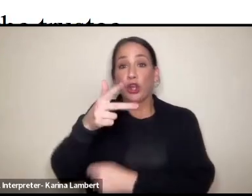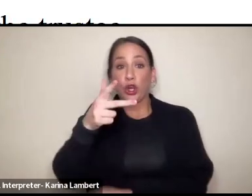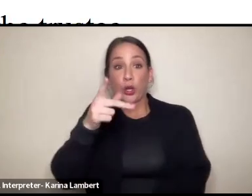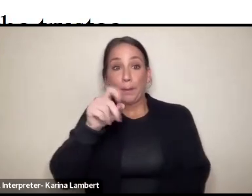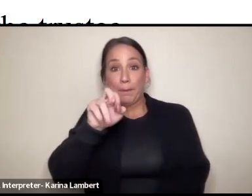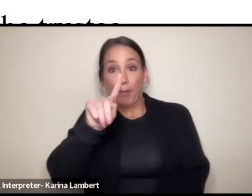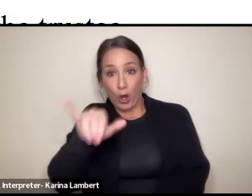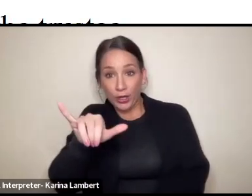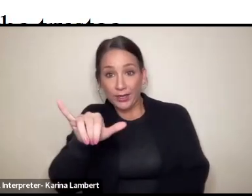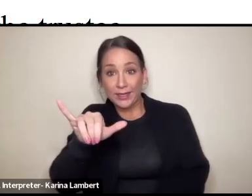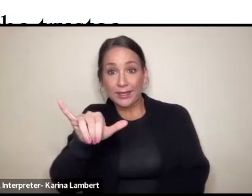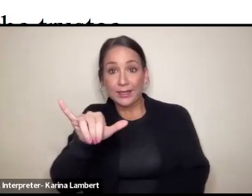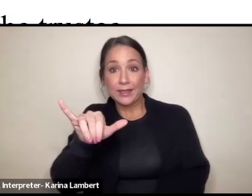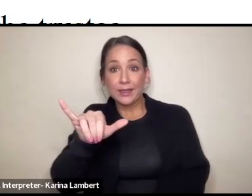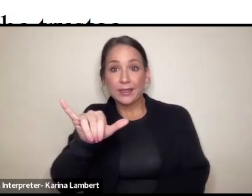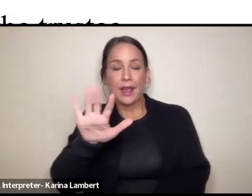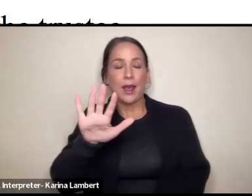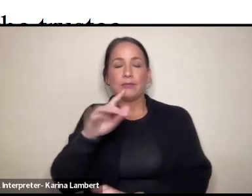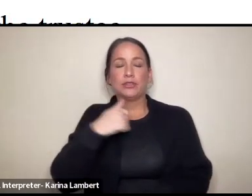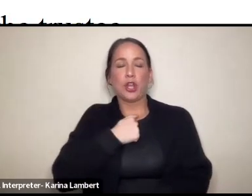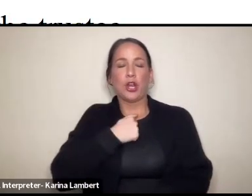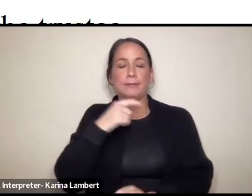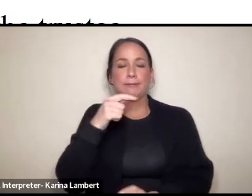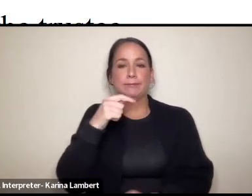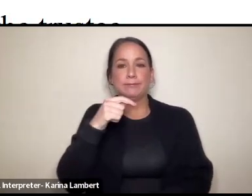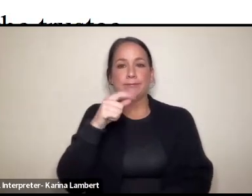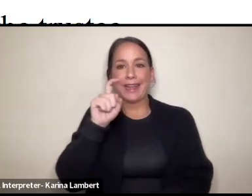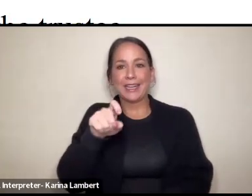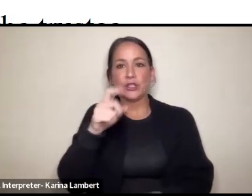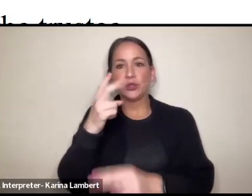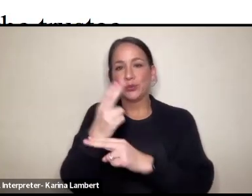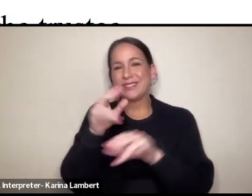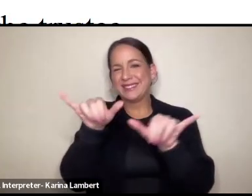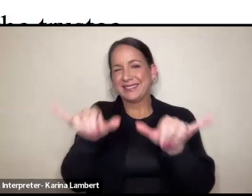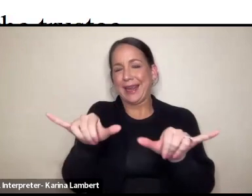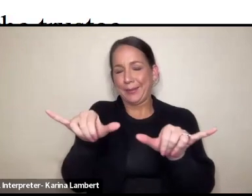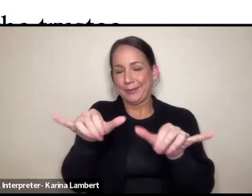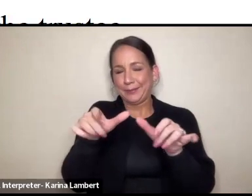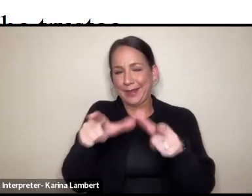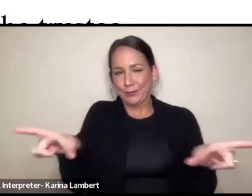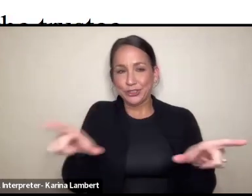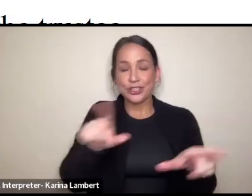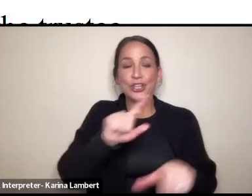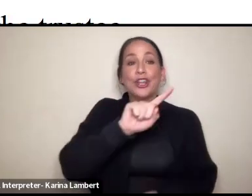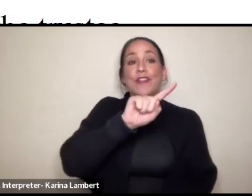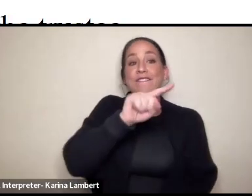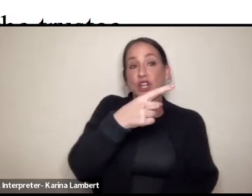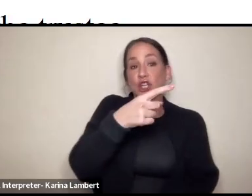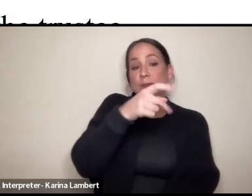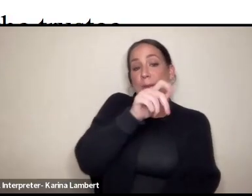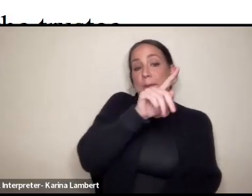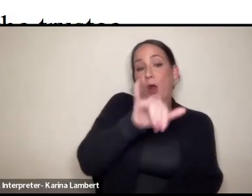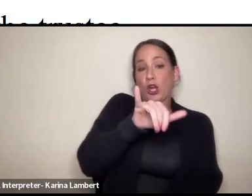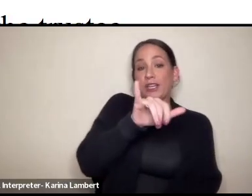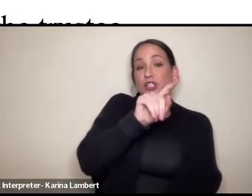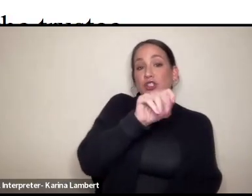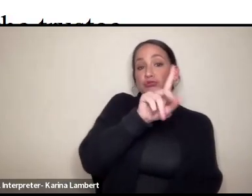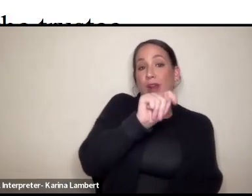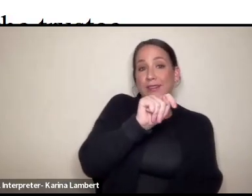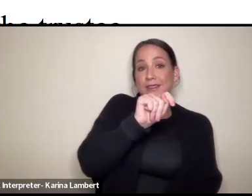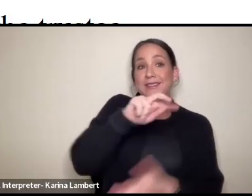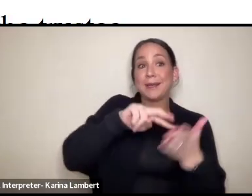be, and I'm sorry, I need to use the same language. The first party trust, which means the money belongs to the person